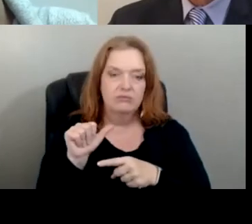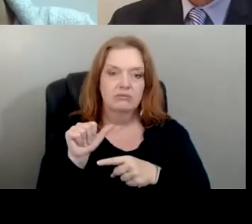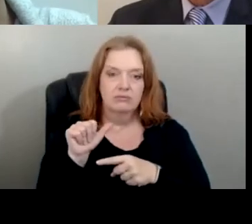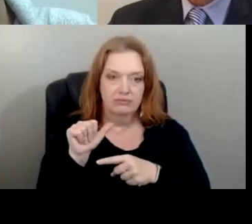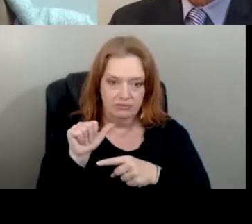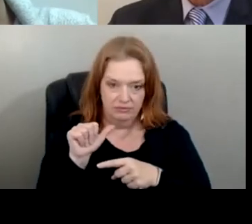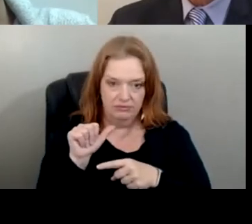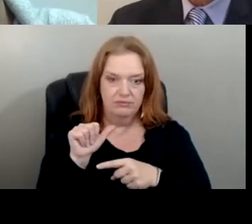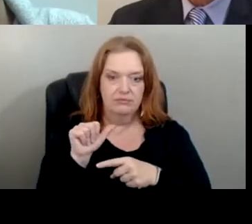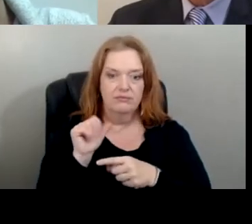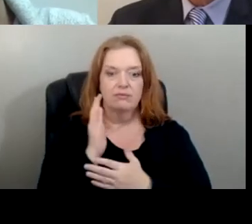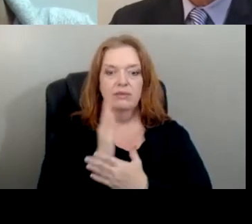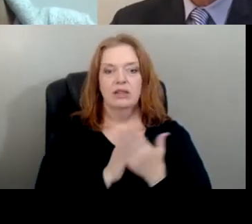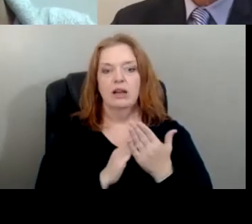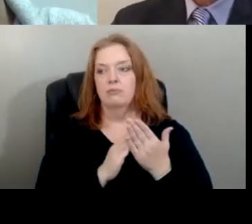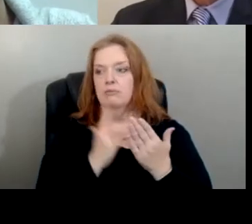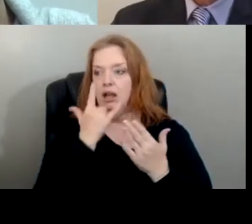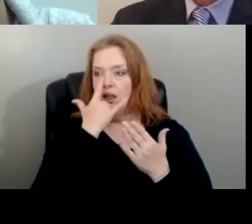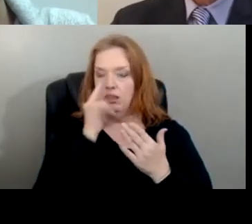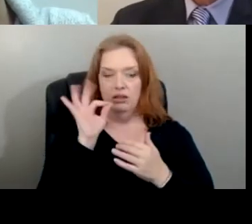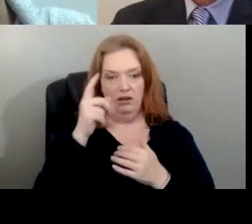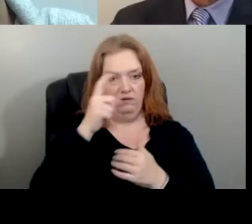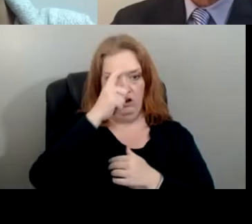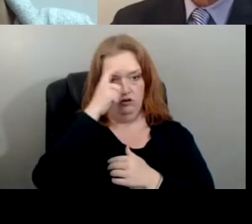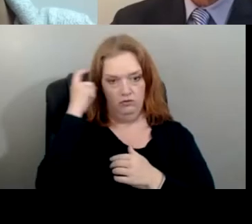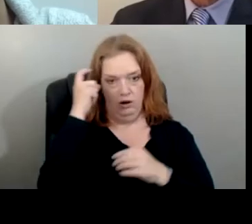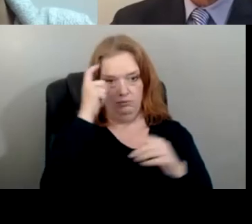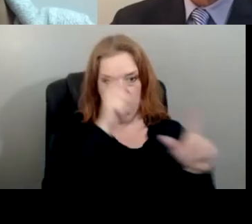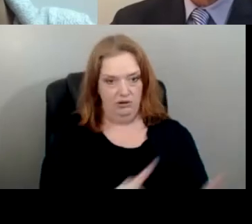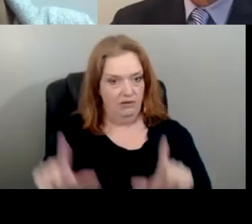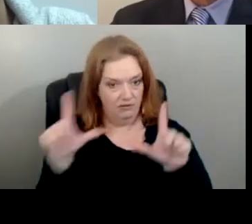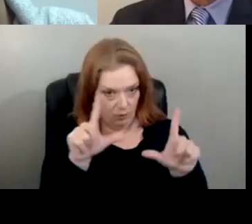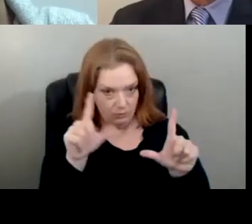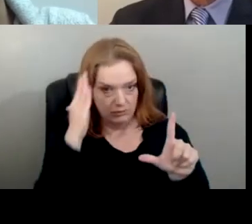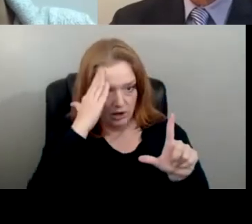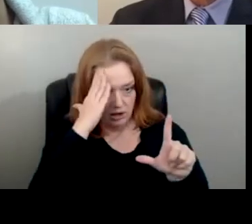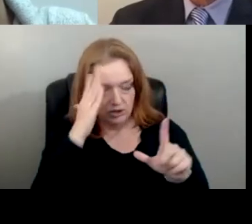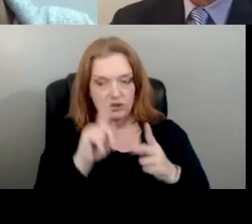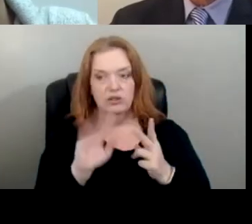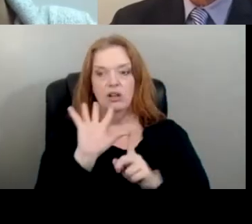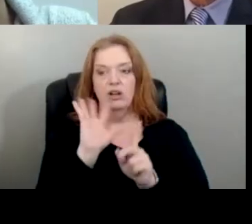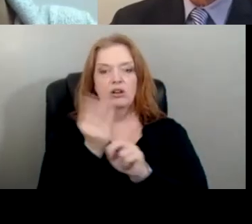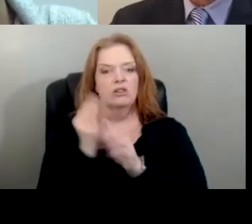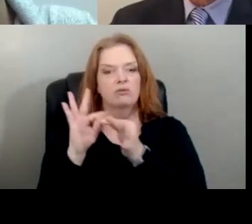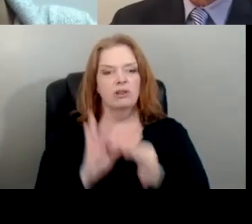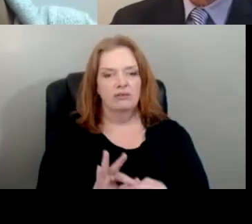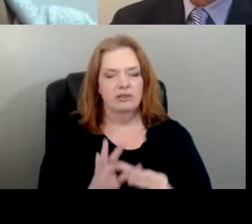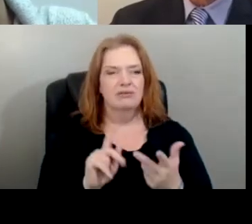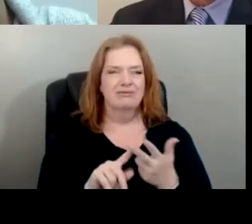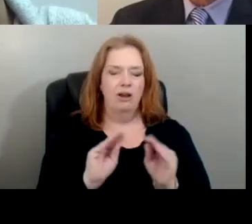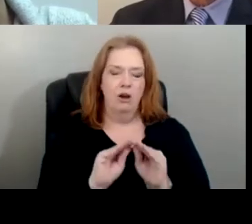some semblance of trauma-informed knowledge, definitely cultural relevancy knowledge, definitely anti-racism